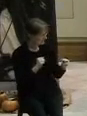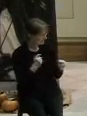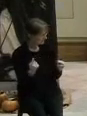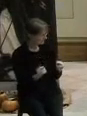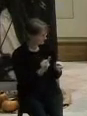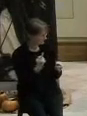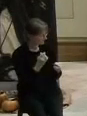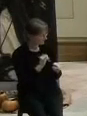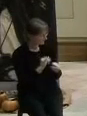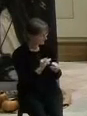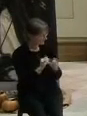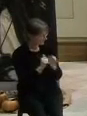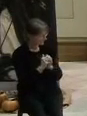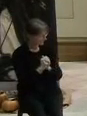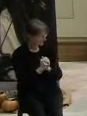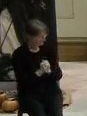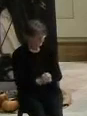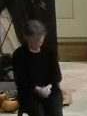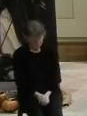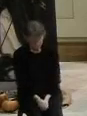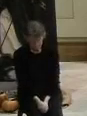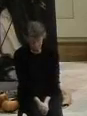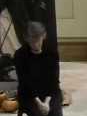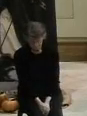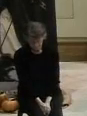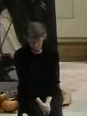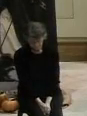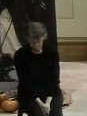eternal life. Amen.